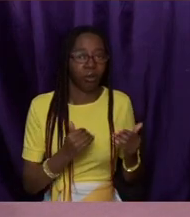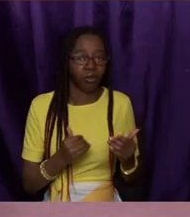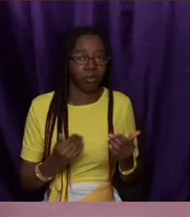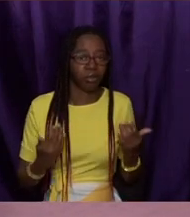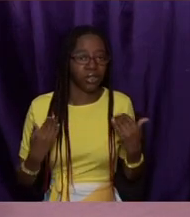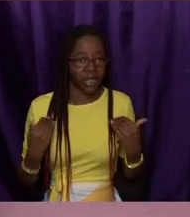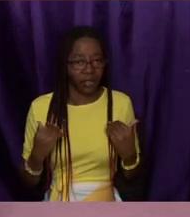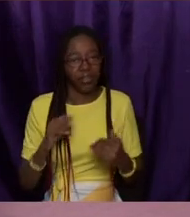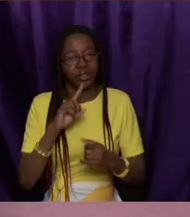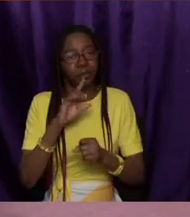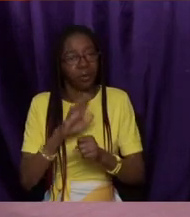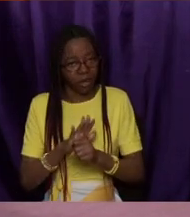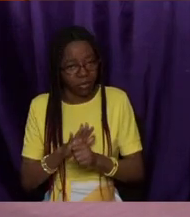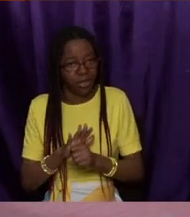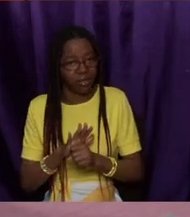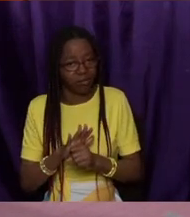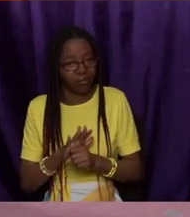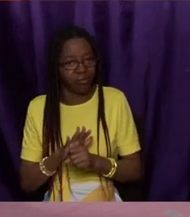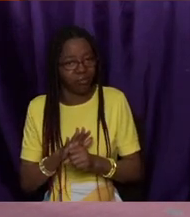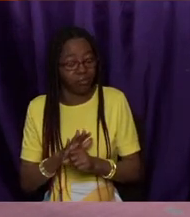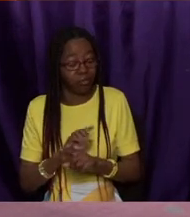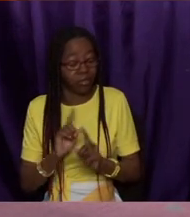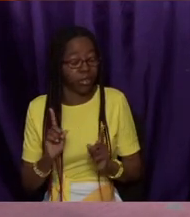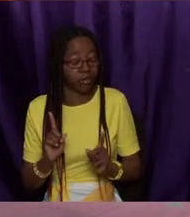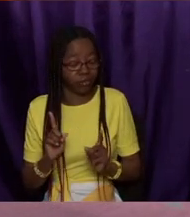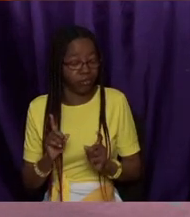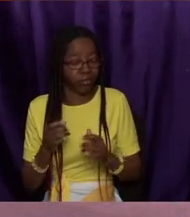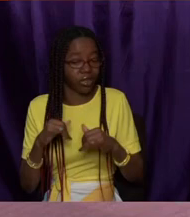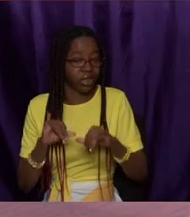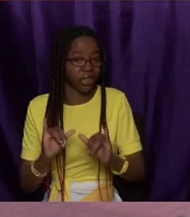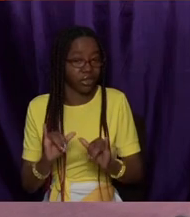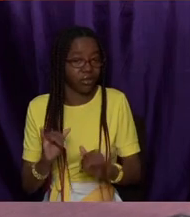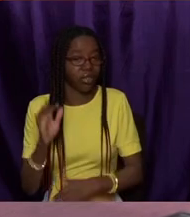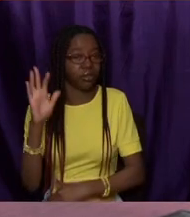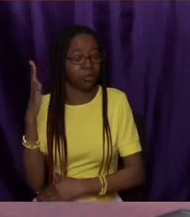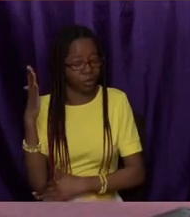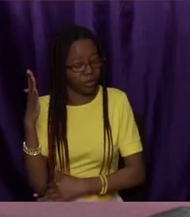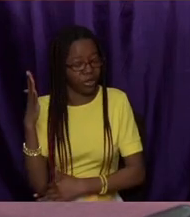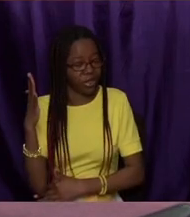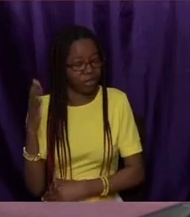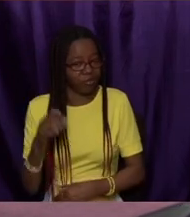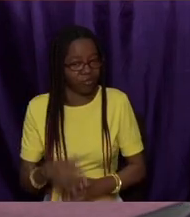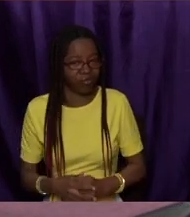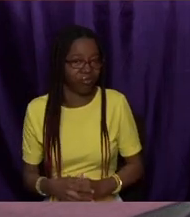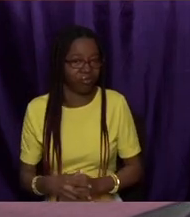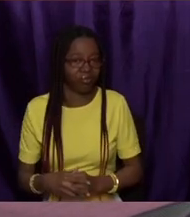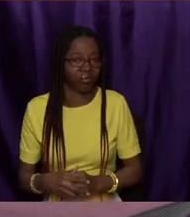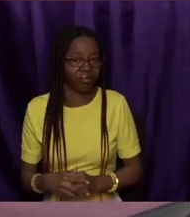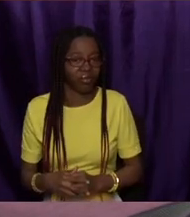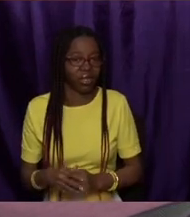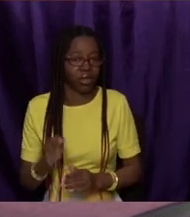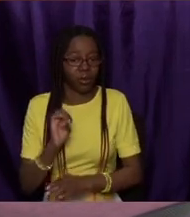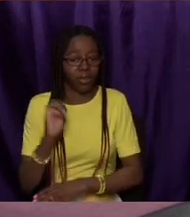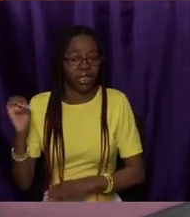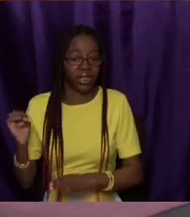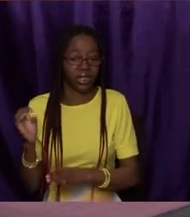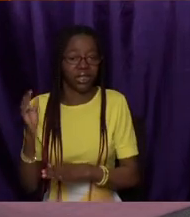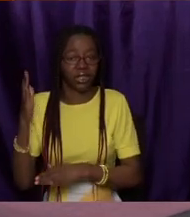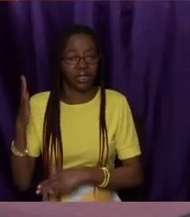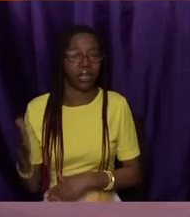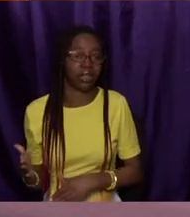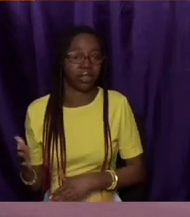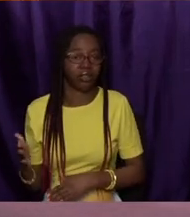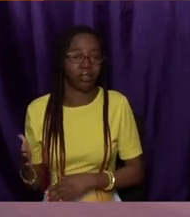their promise, yet they're still in the wilderness, and they're on the east side of the